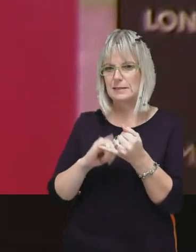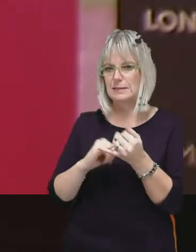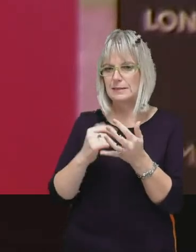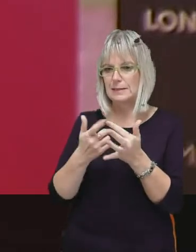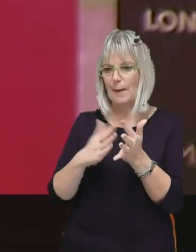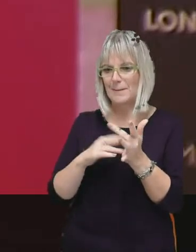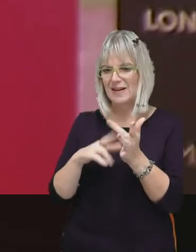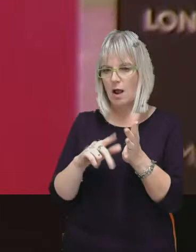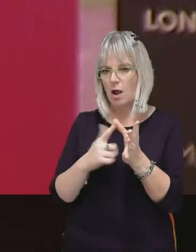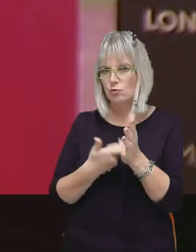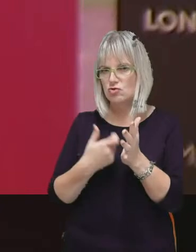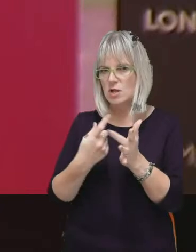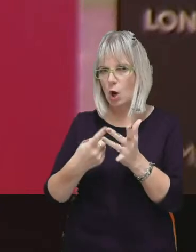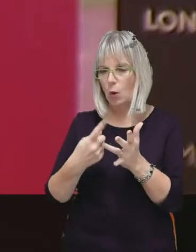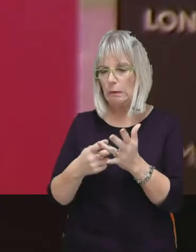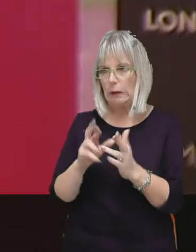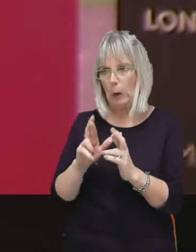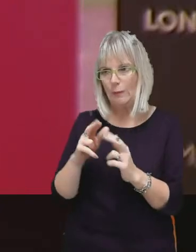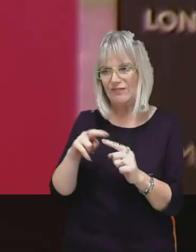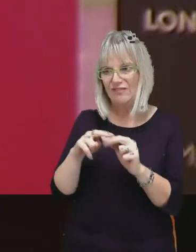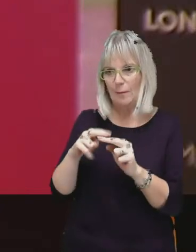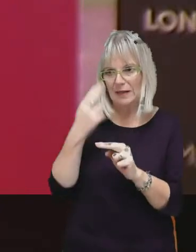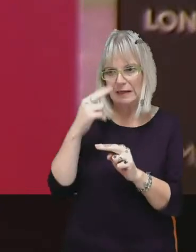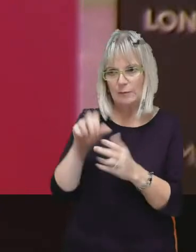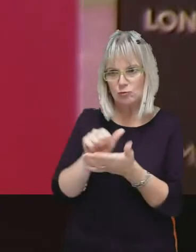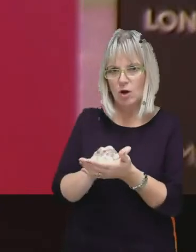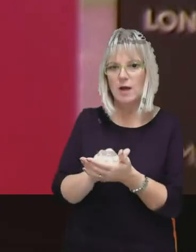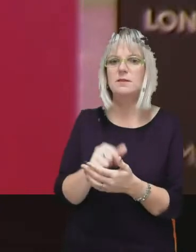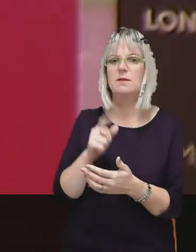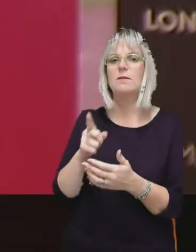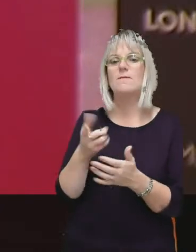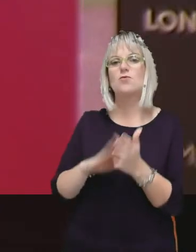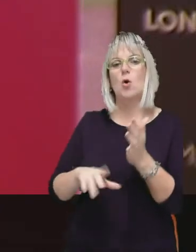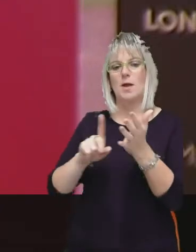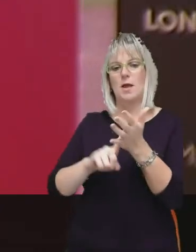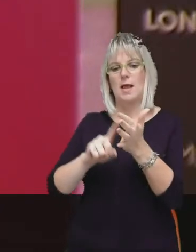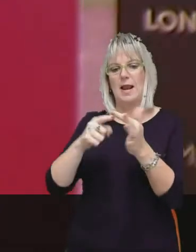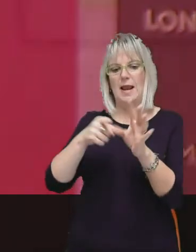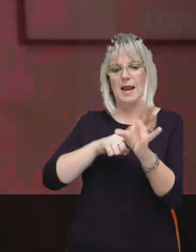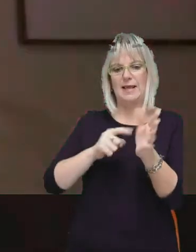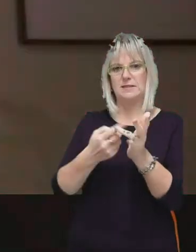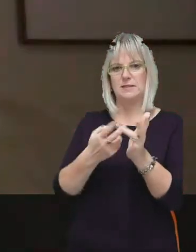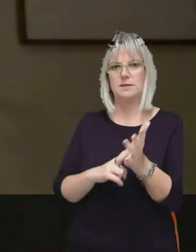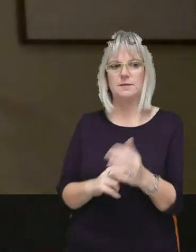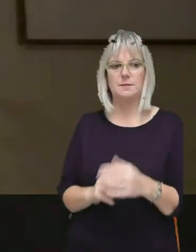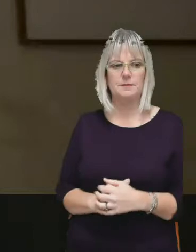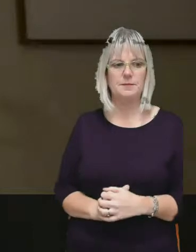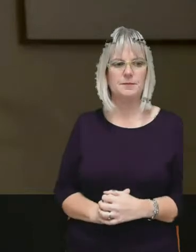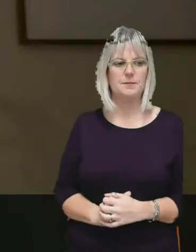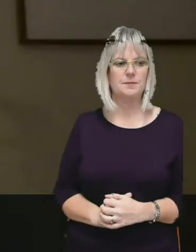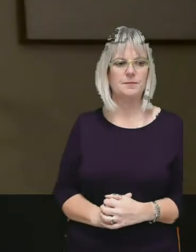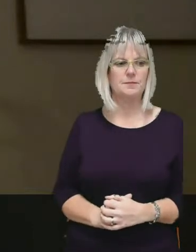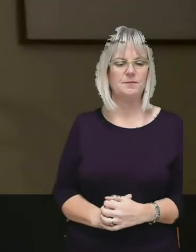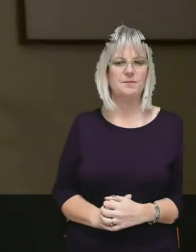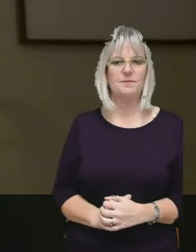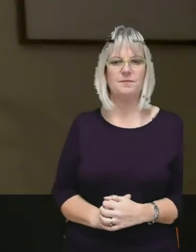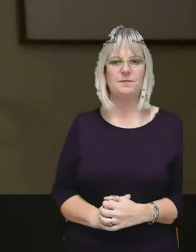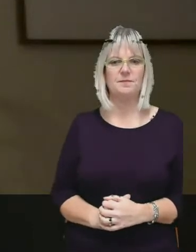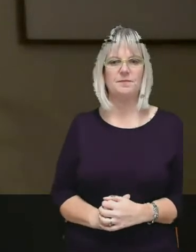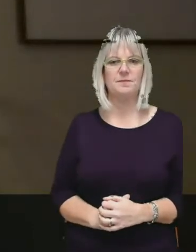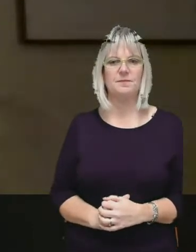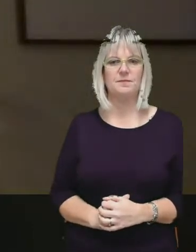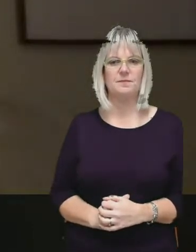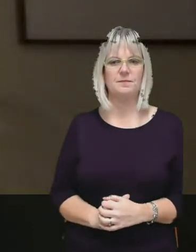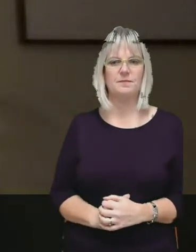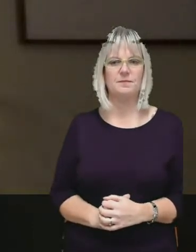name right, from Islington. Please, Priscilla, go ahead. Thank you. Thank you, Chair. Thank you, Chair, and